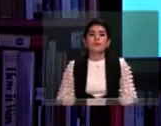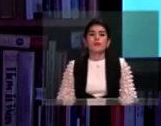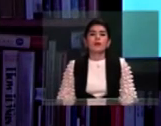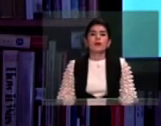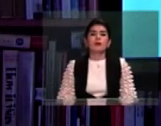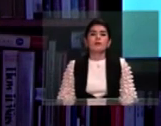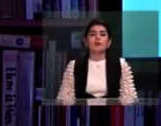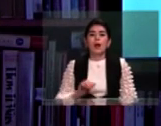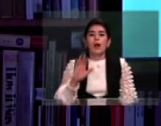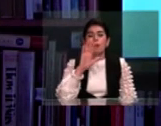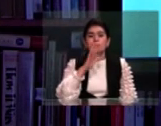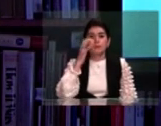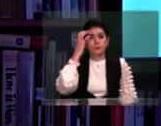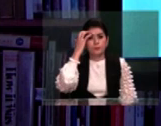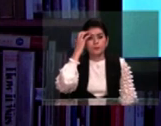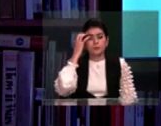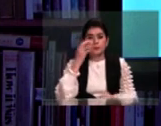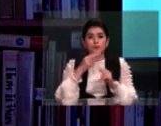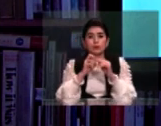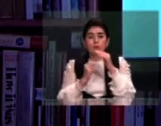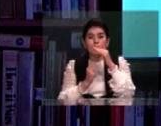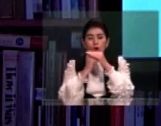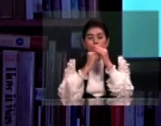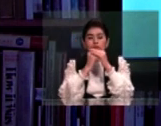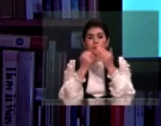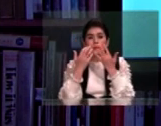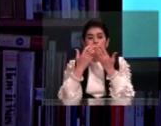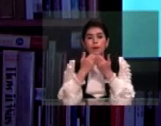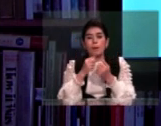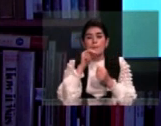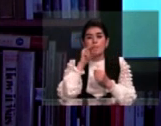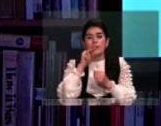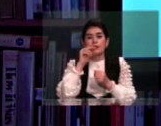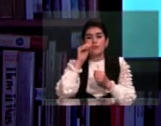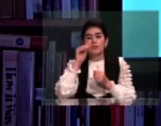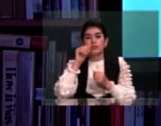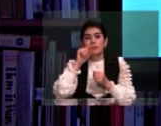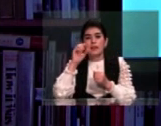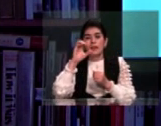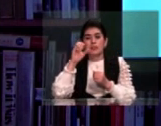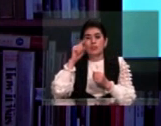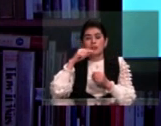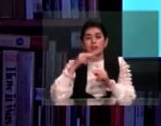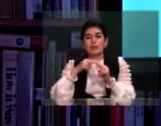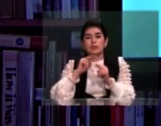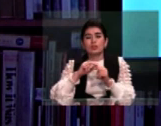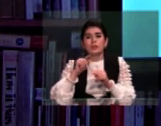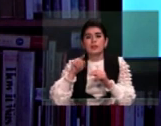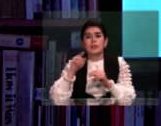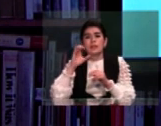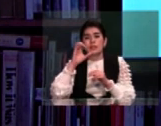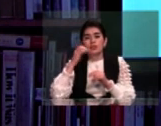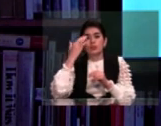Absolyut qora jism uchun bosimni hisoblaymiz. P1 barobar F taqsim S, ya'ni F sirt